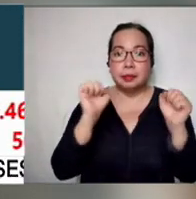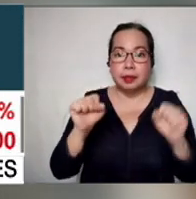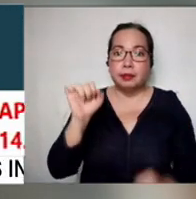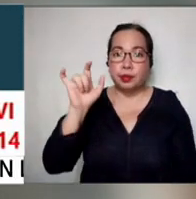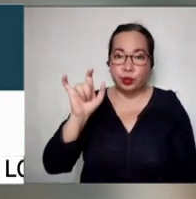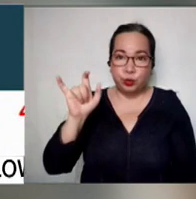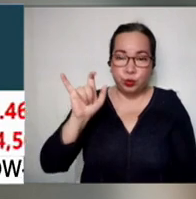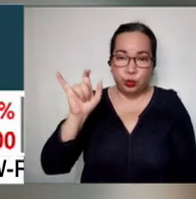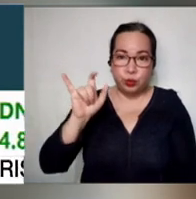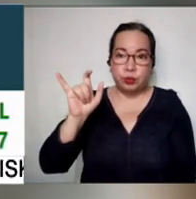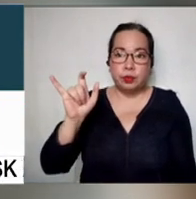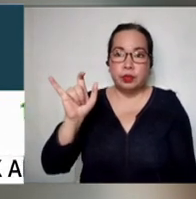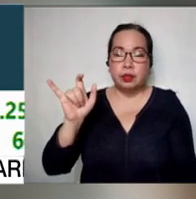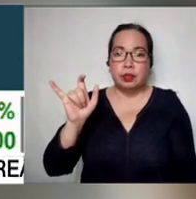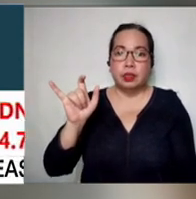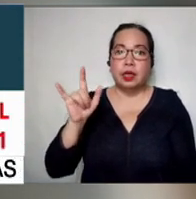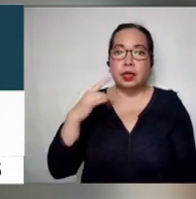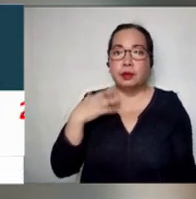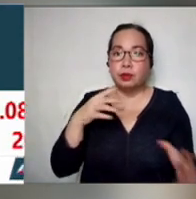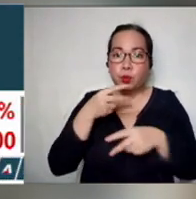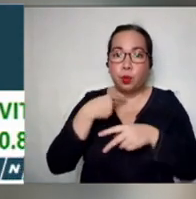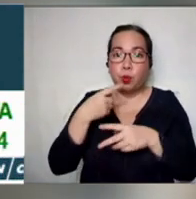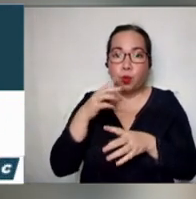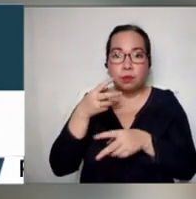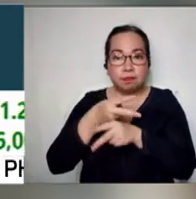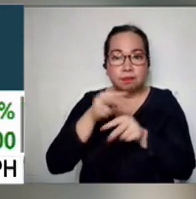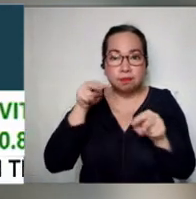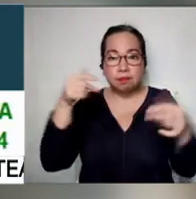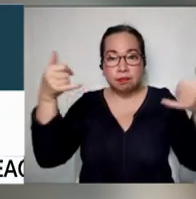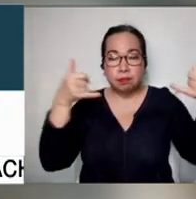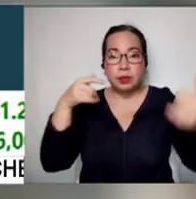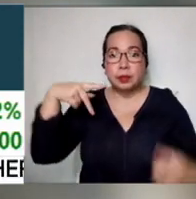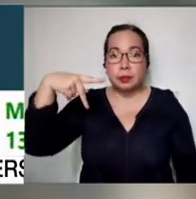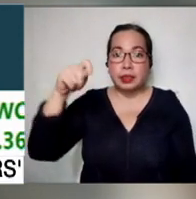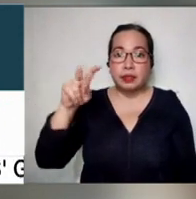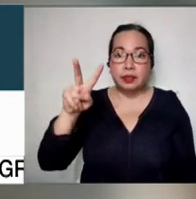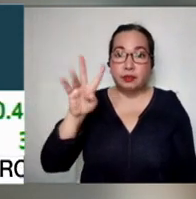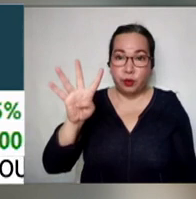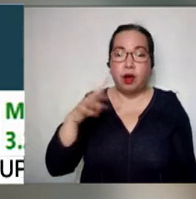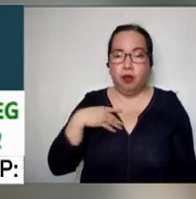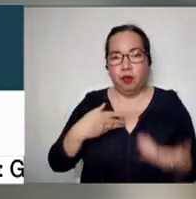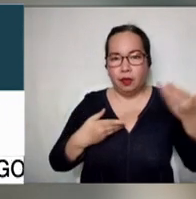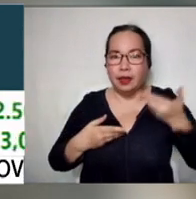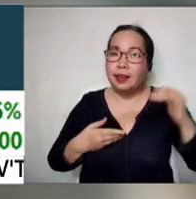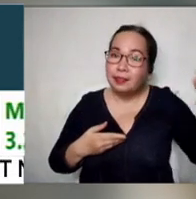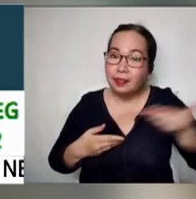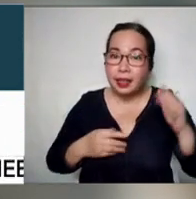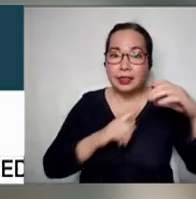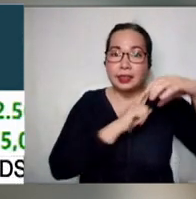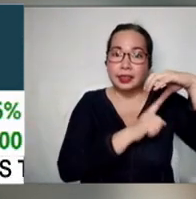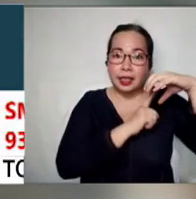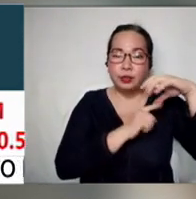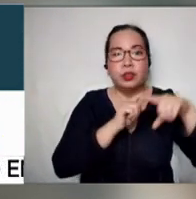be covered by PTV4 and inviting ABS-CBN as well and other media